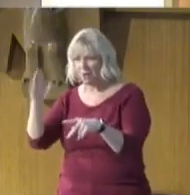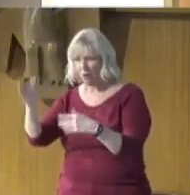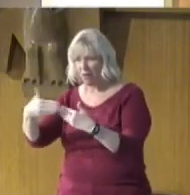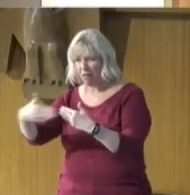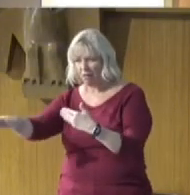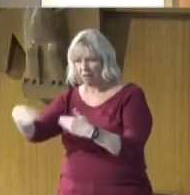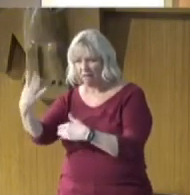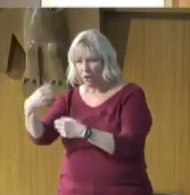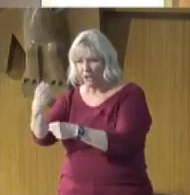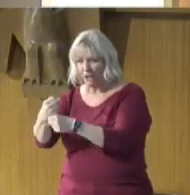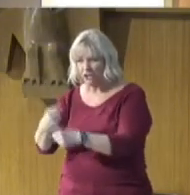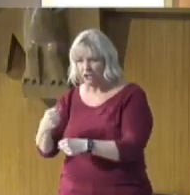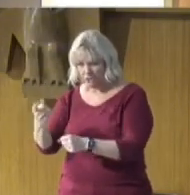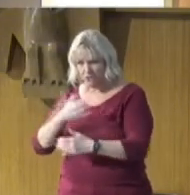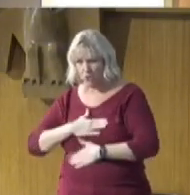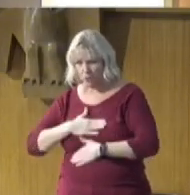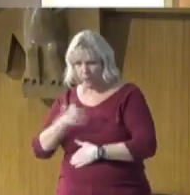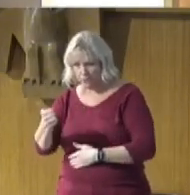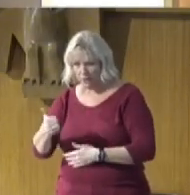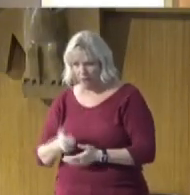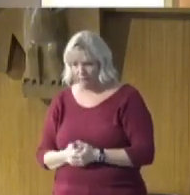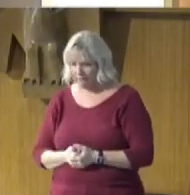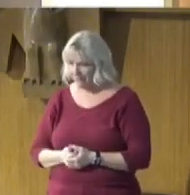4 years. Enjoy it.